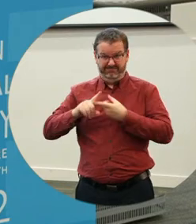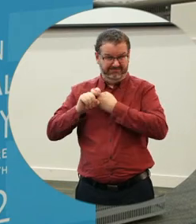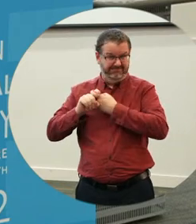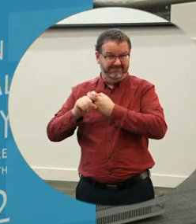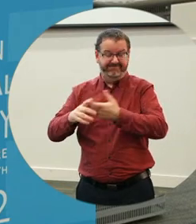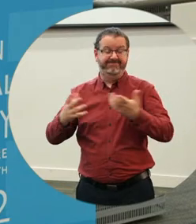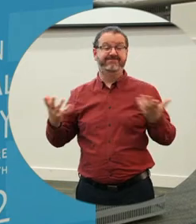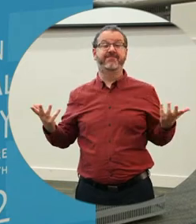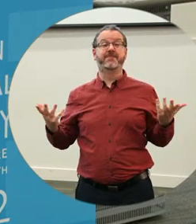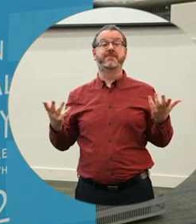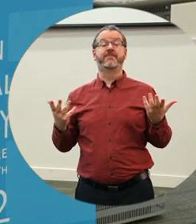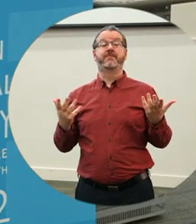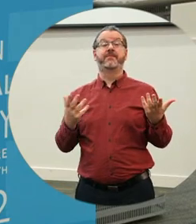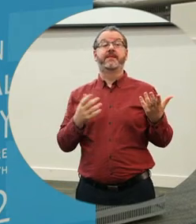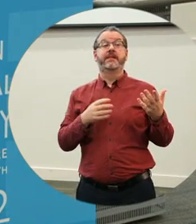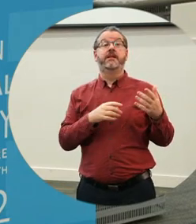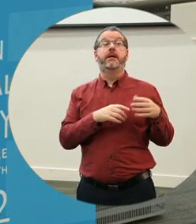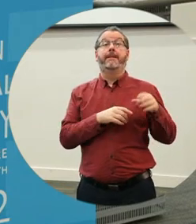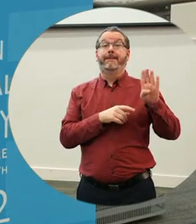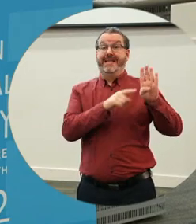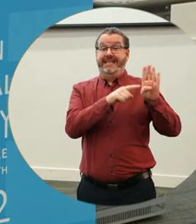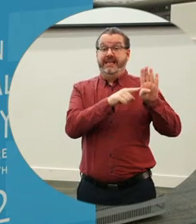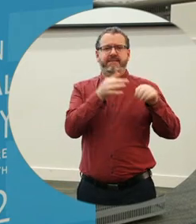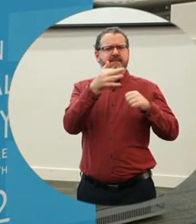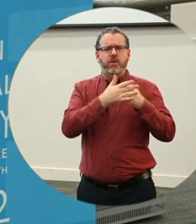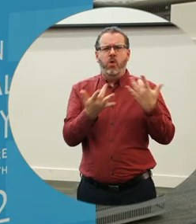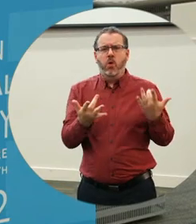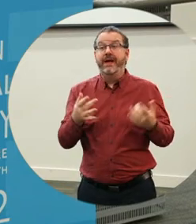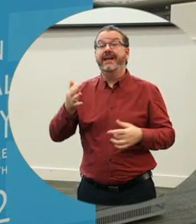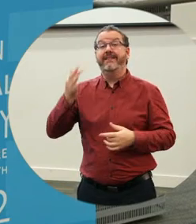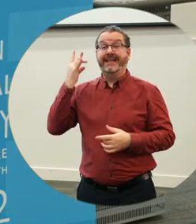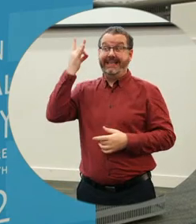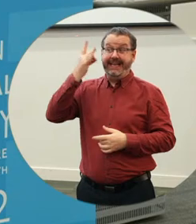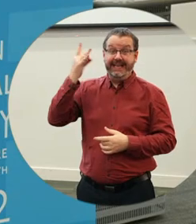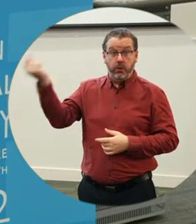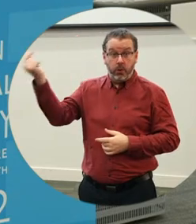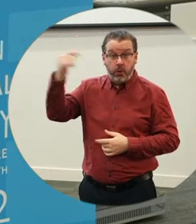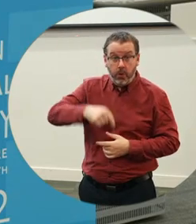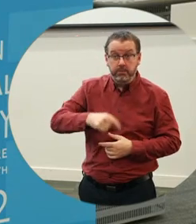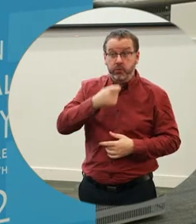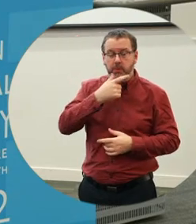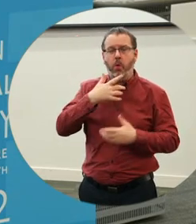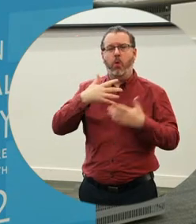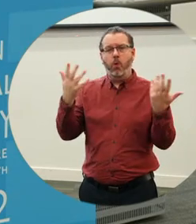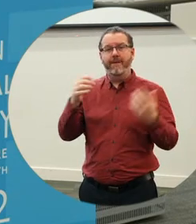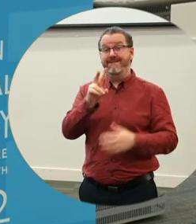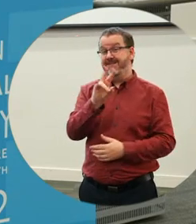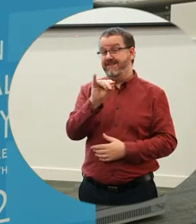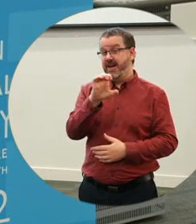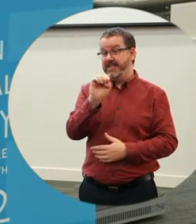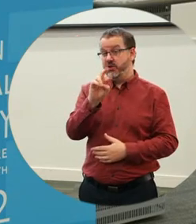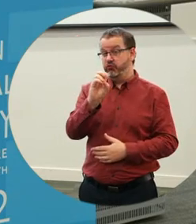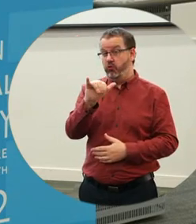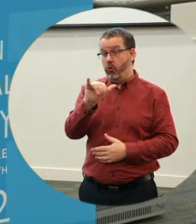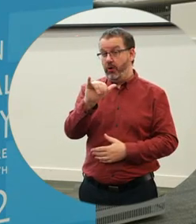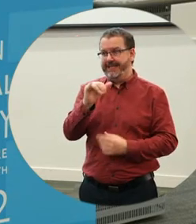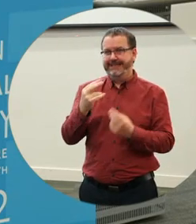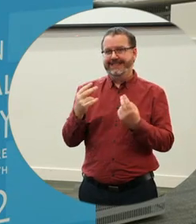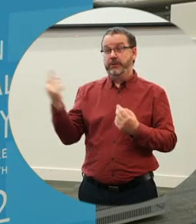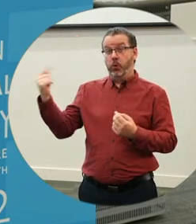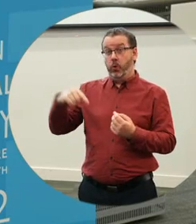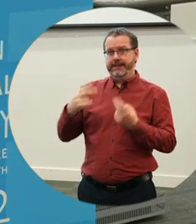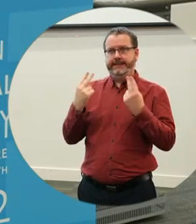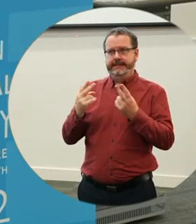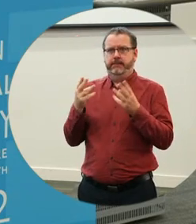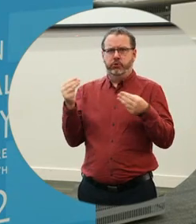was that when the monarch came to town, or when the viceroy was in town, he or she needed protection, so you put tall people around